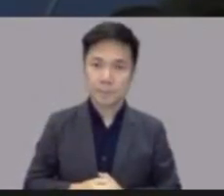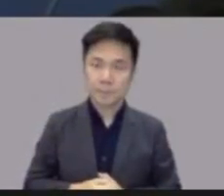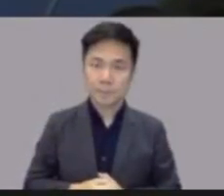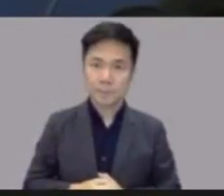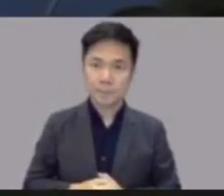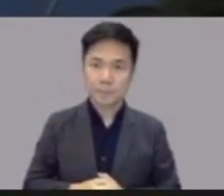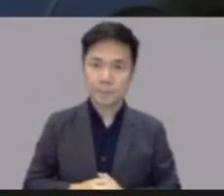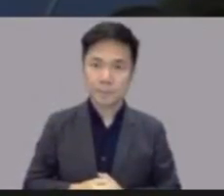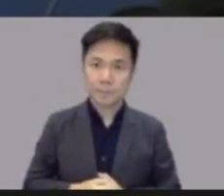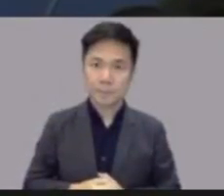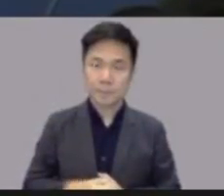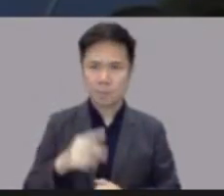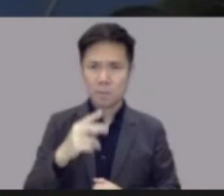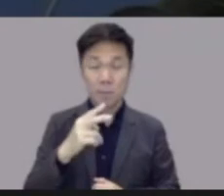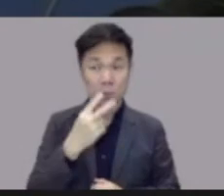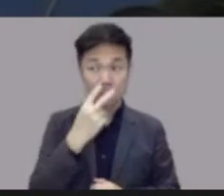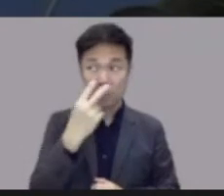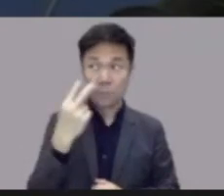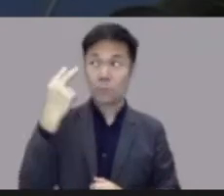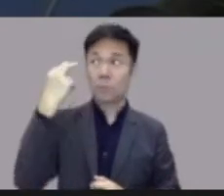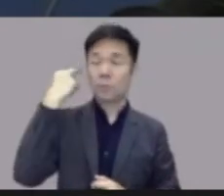Summit 1992.